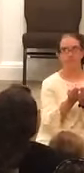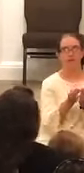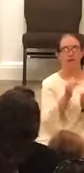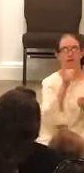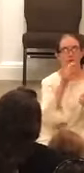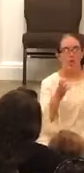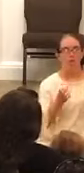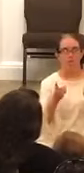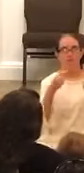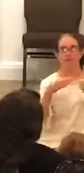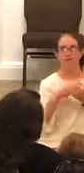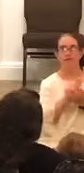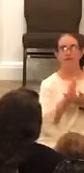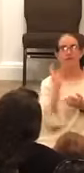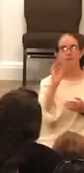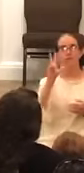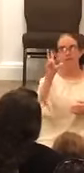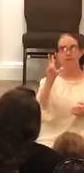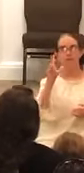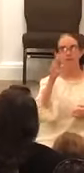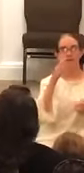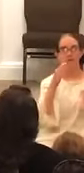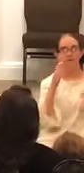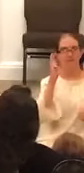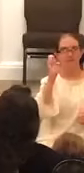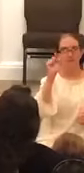want to come and let me preach the three bears to you, do